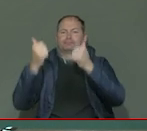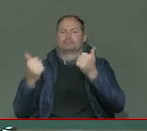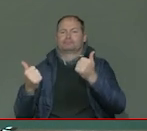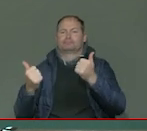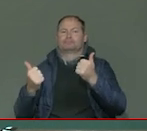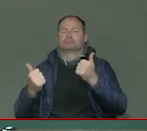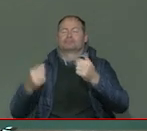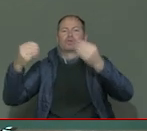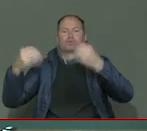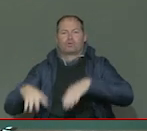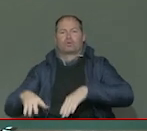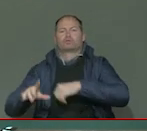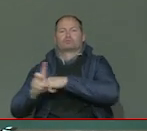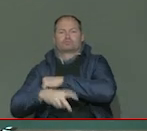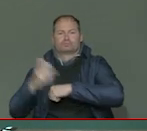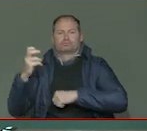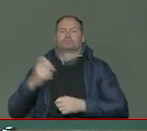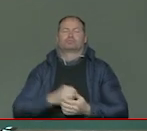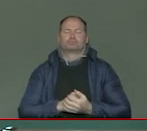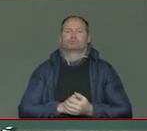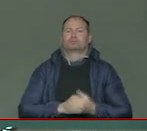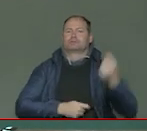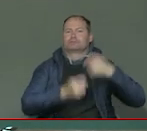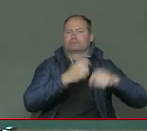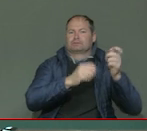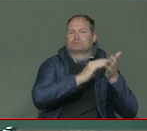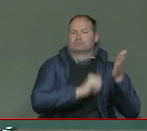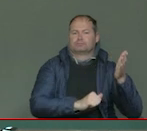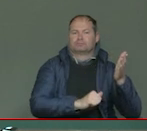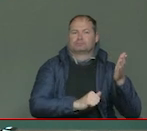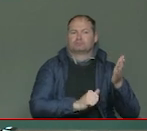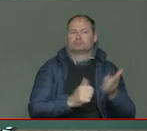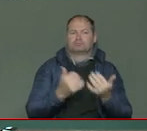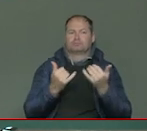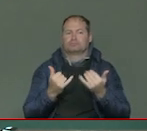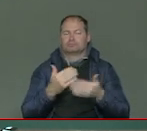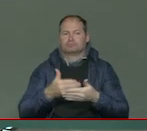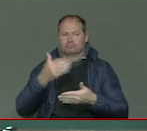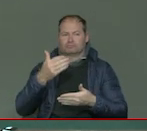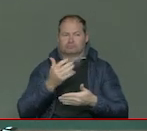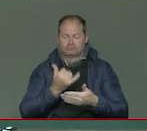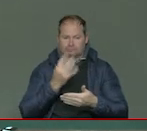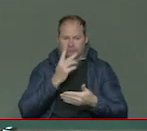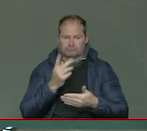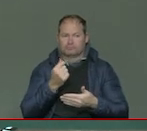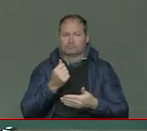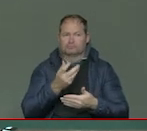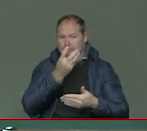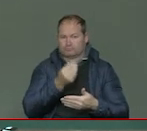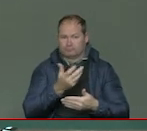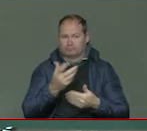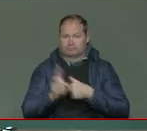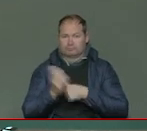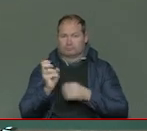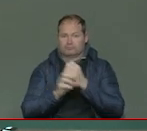theft. I won't just subtract it from my sales, because then if I do my statements, I will never see that there was money stolen.